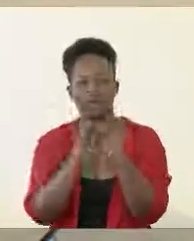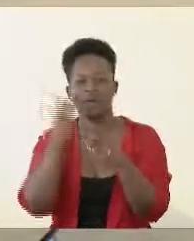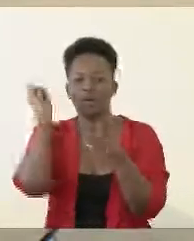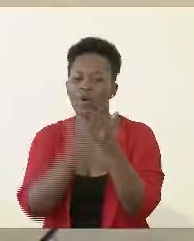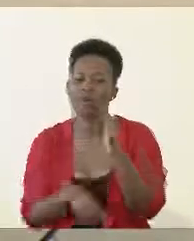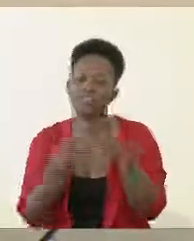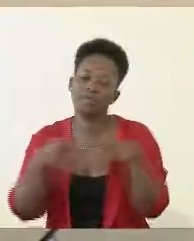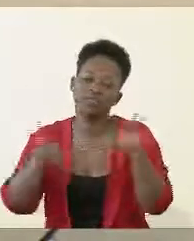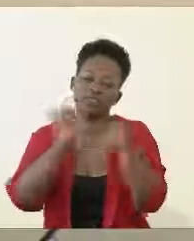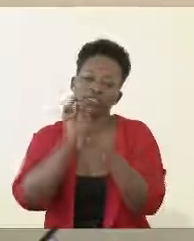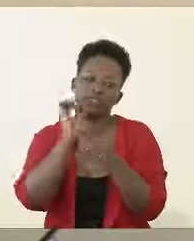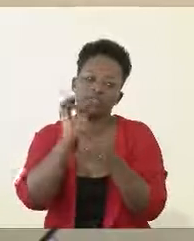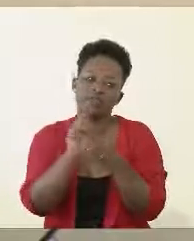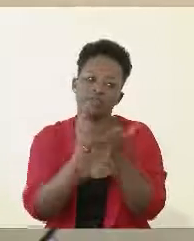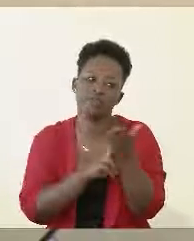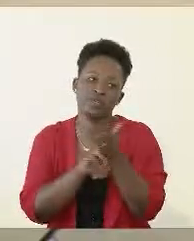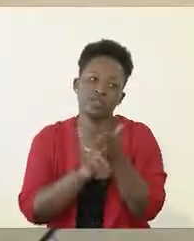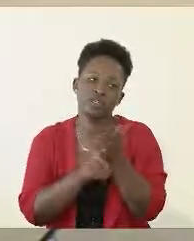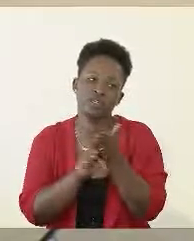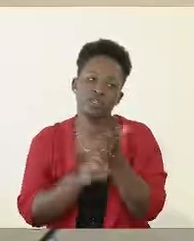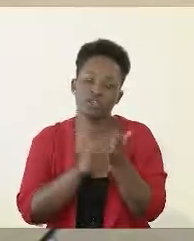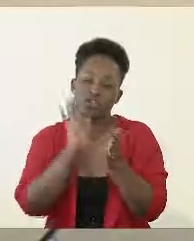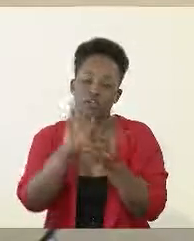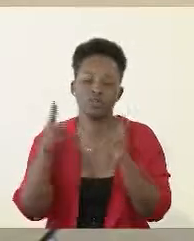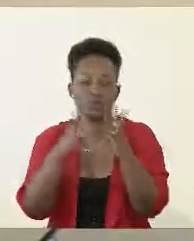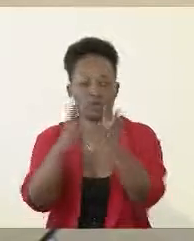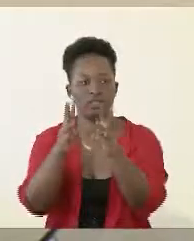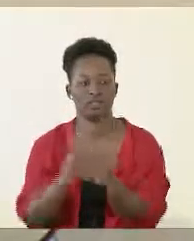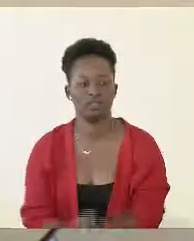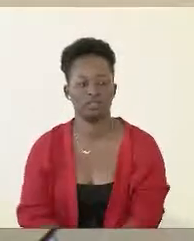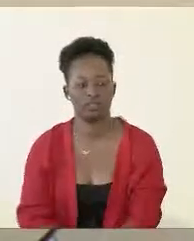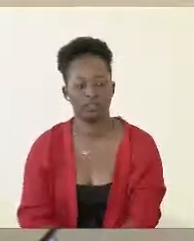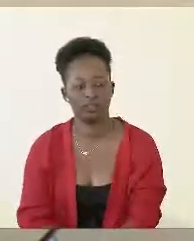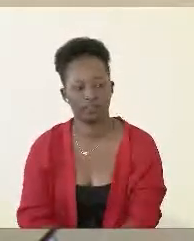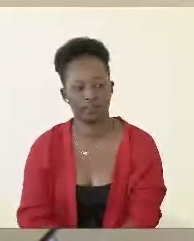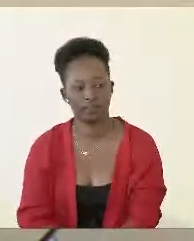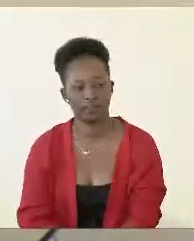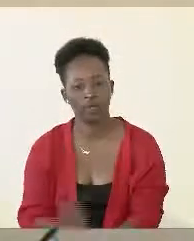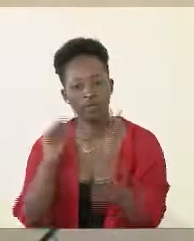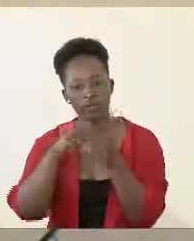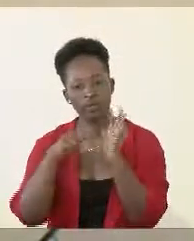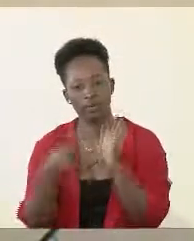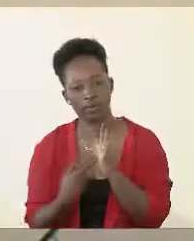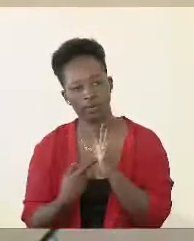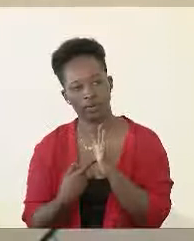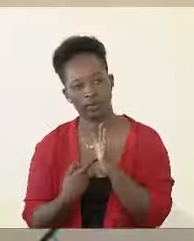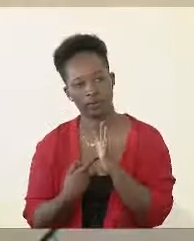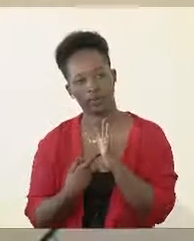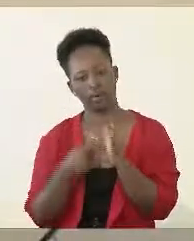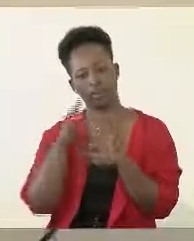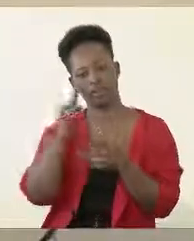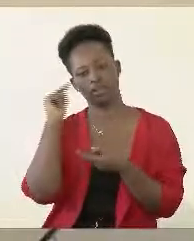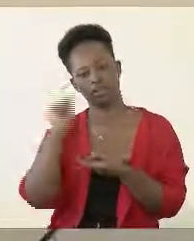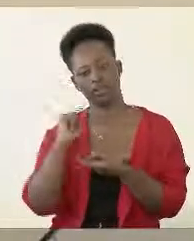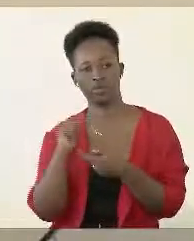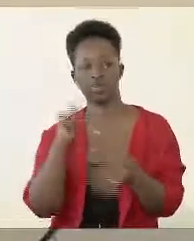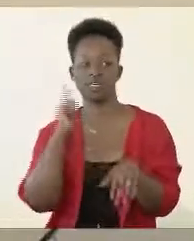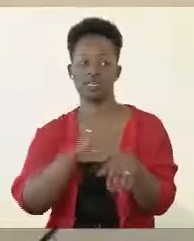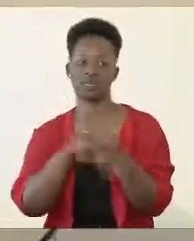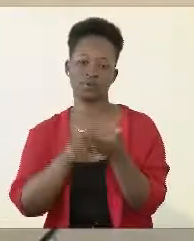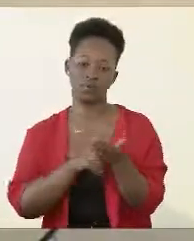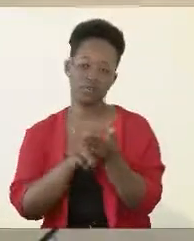helps to enjoy economies of scale. Enjoy economies of scale. So here you have to think very